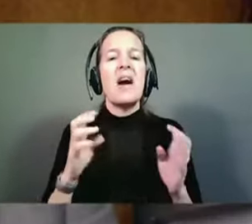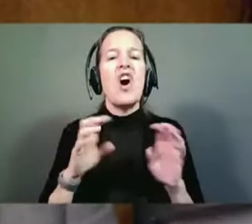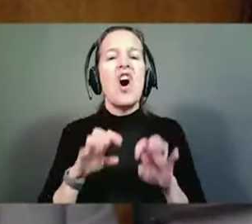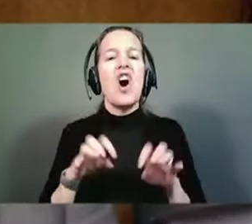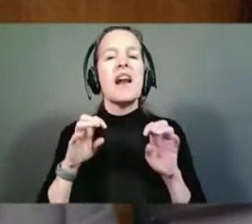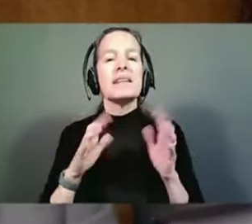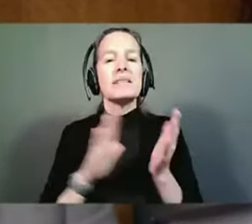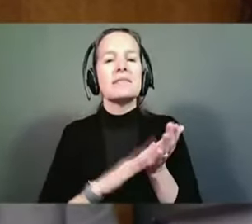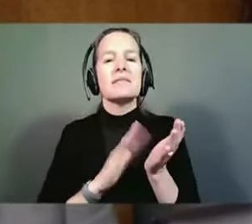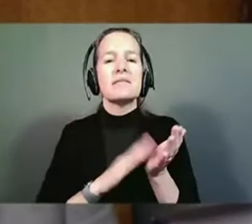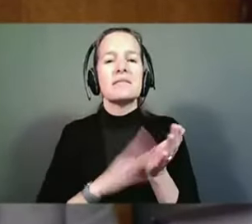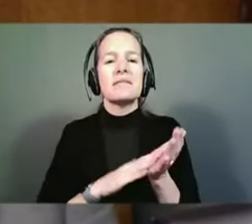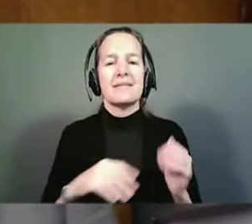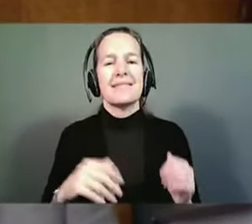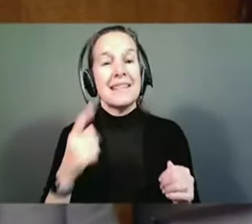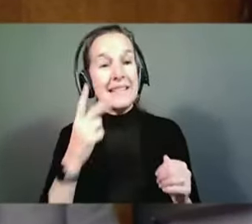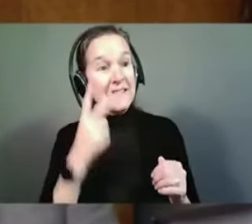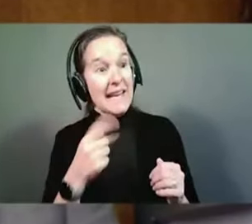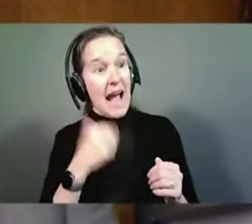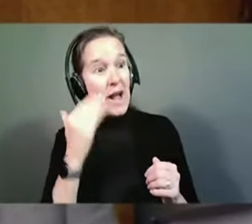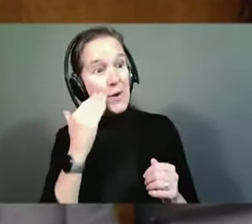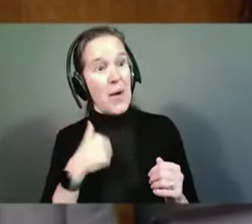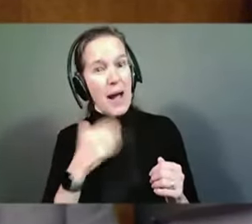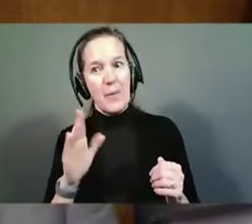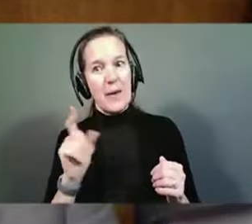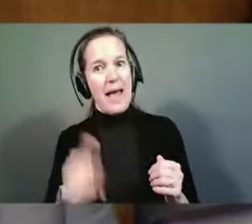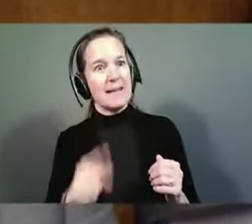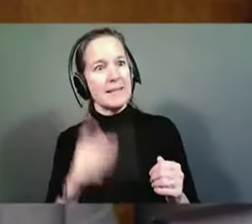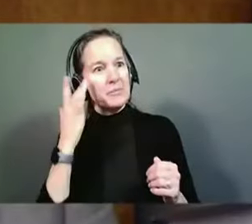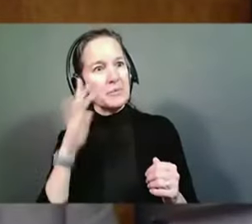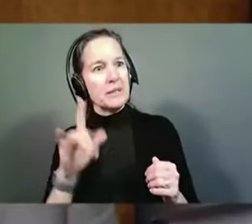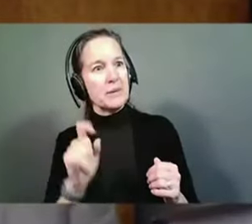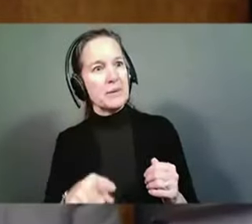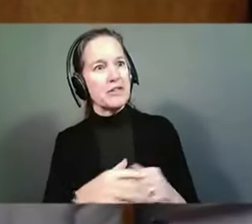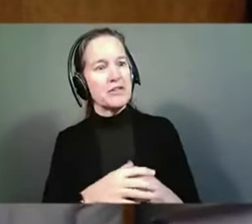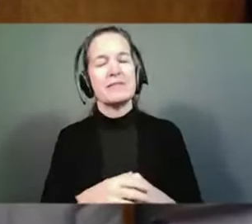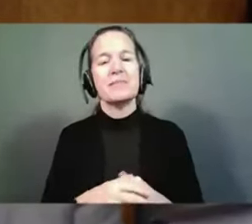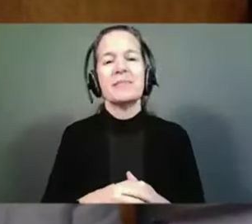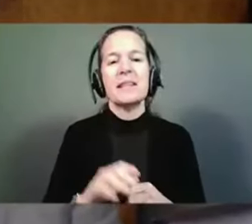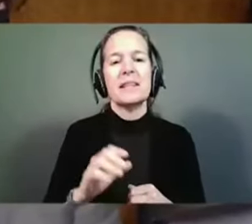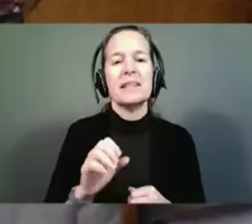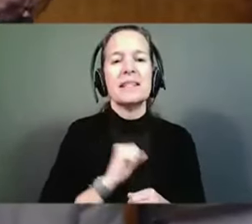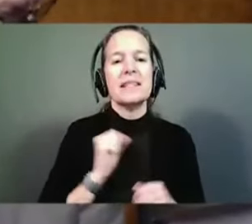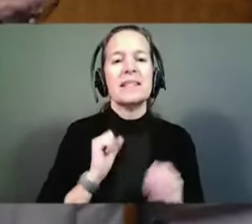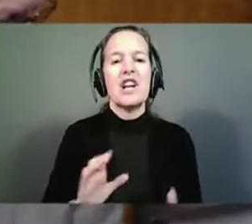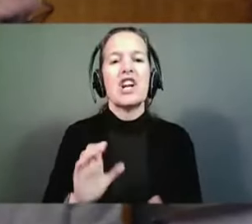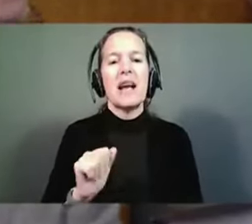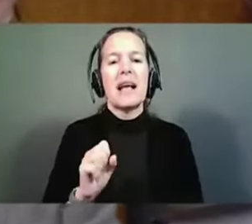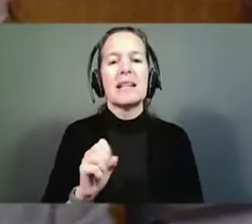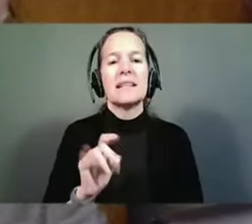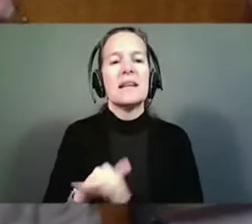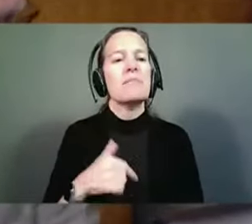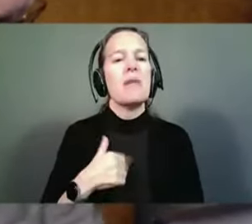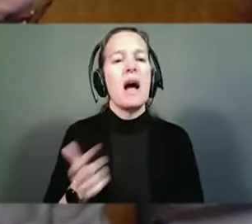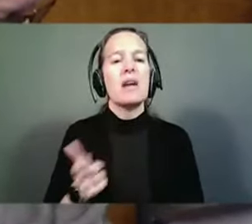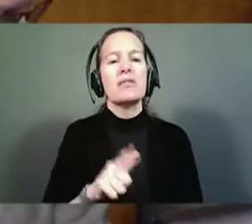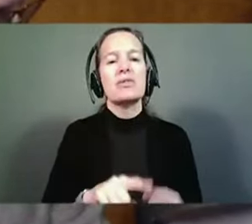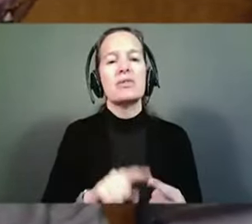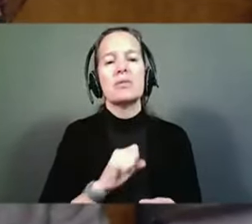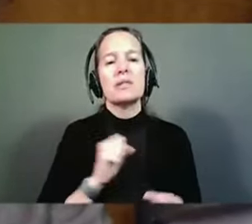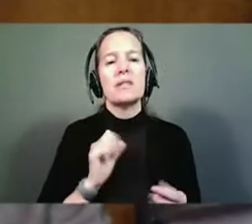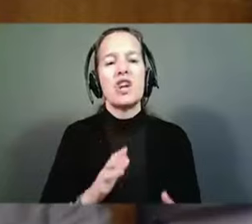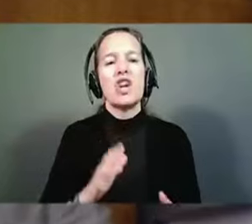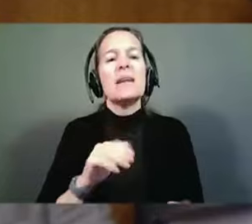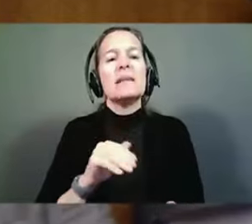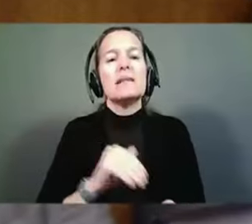ask a brilliant question, that it was you, Senator Cassidy. I defer to Senator Dr. Roger Marshall. Well,